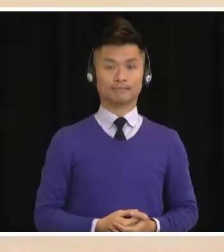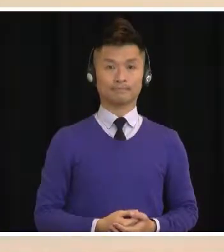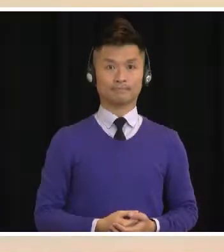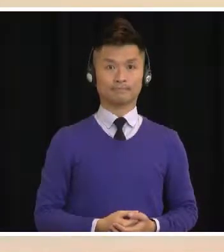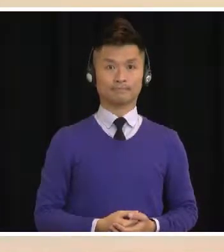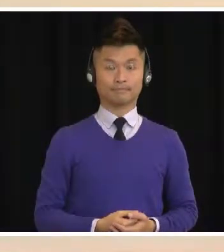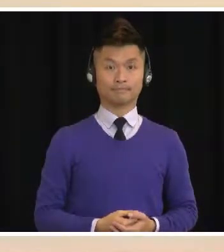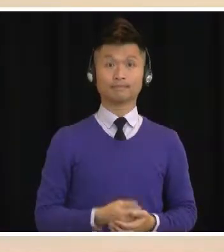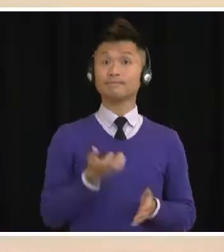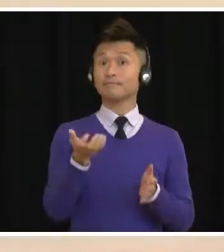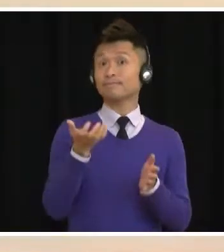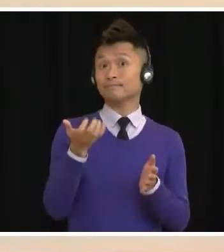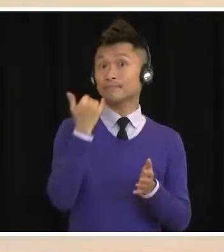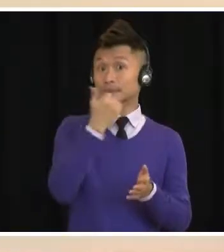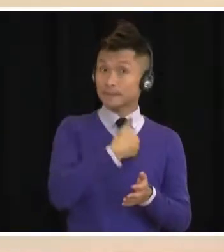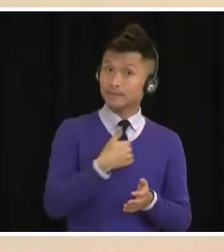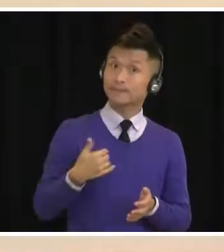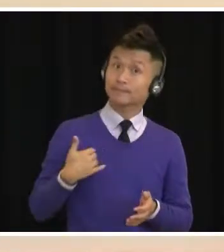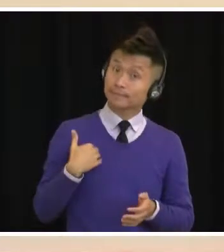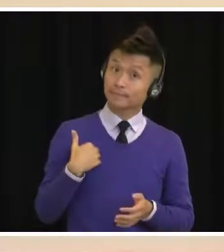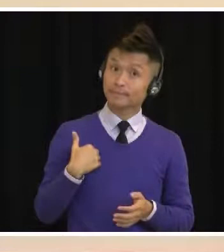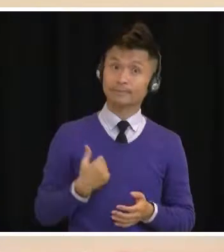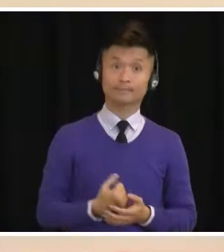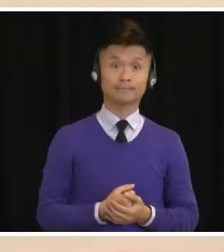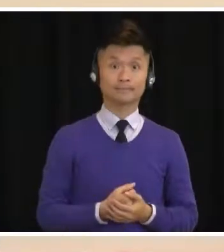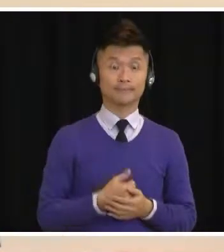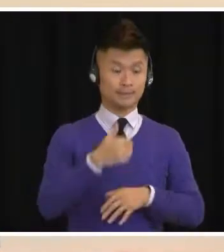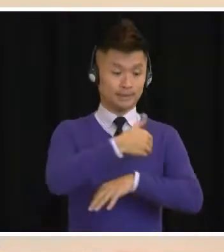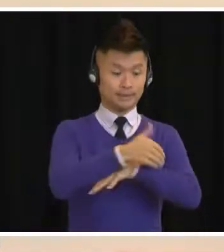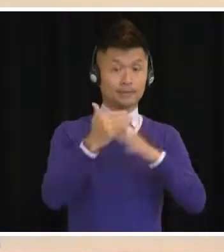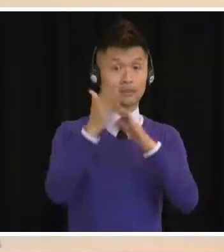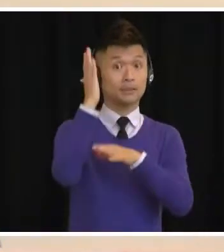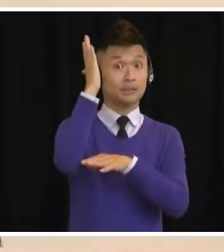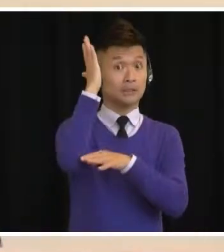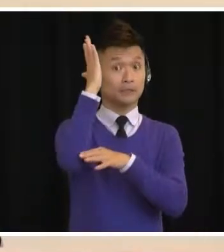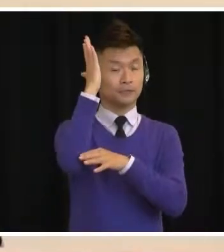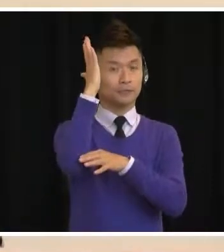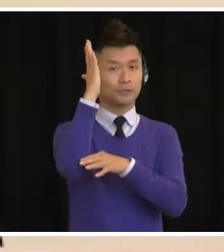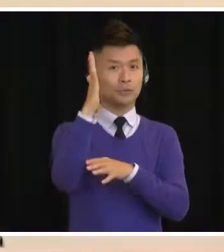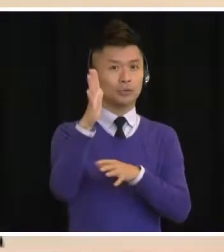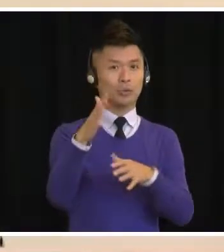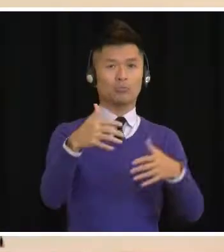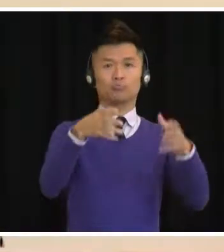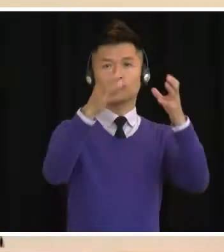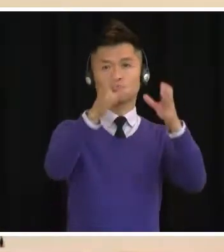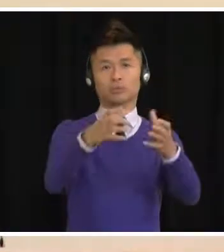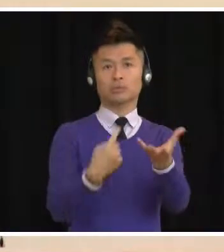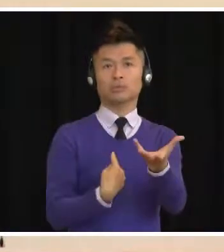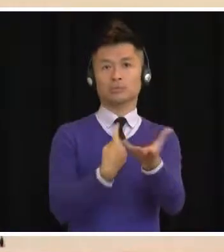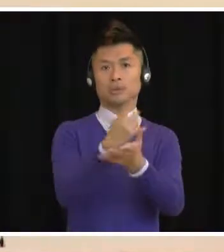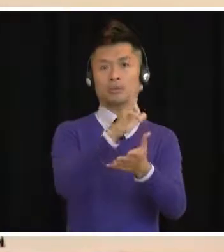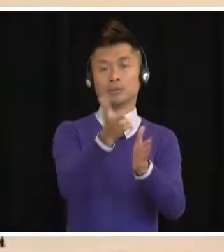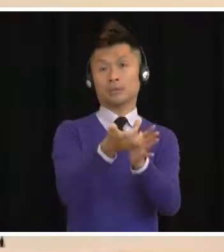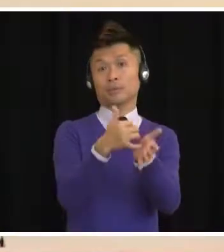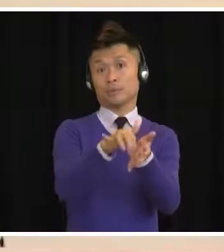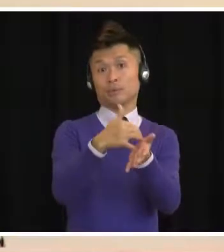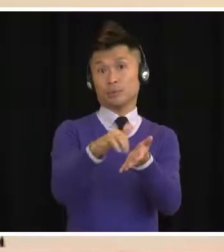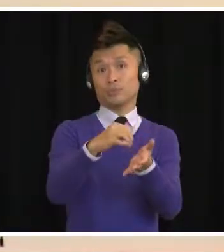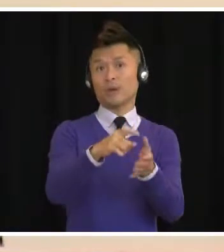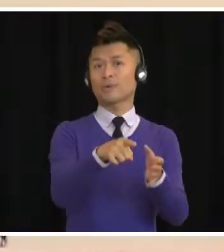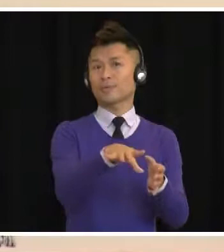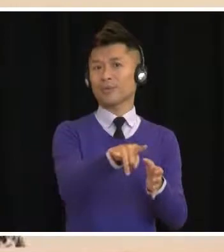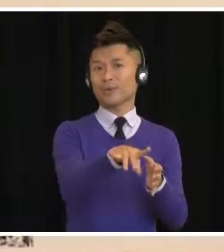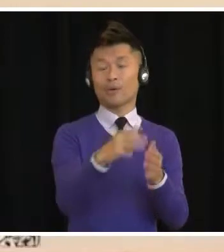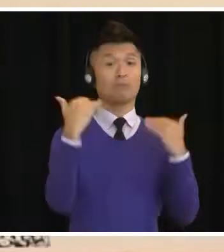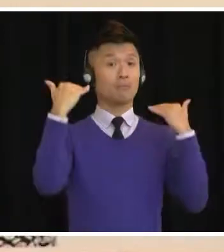budgeting, which I think is a really good thing. My question is that just adults who engage in